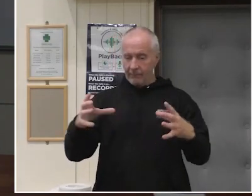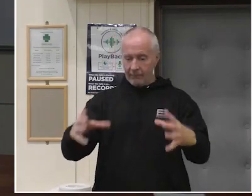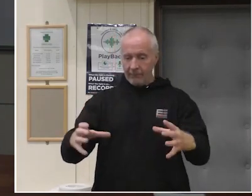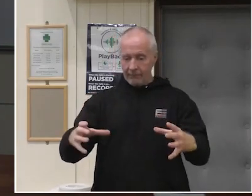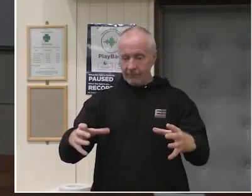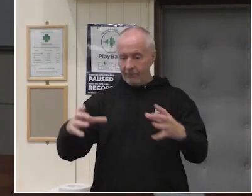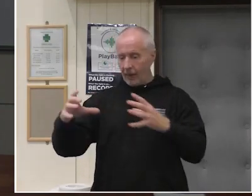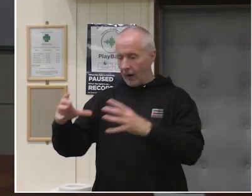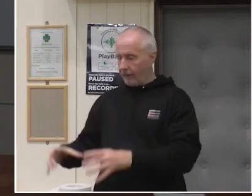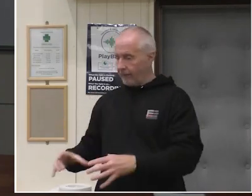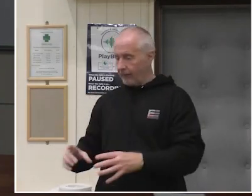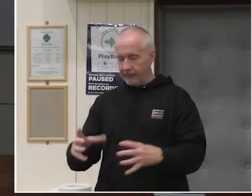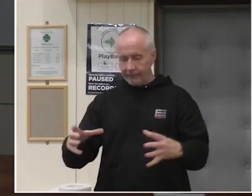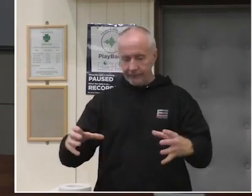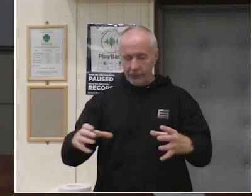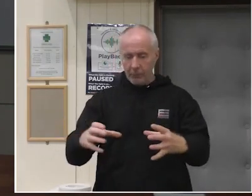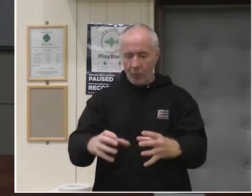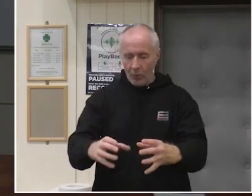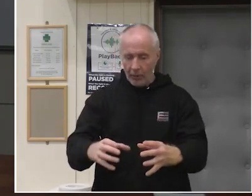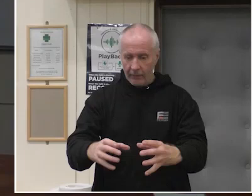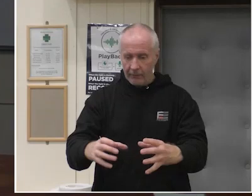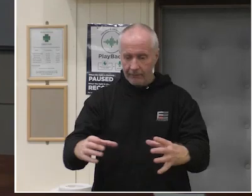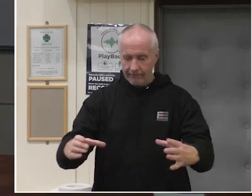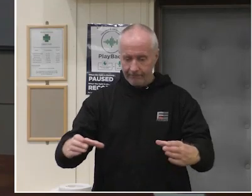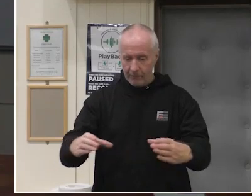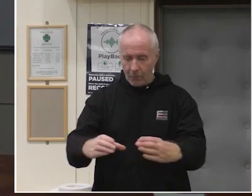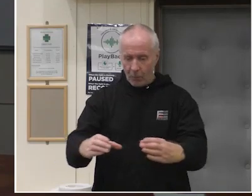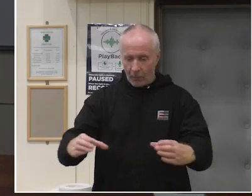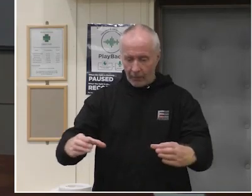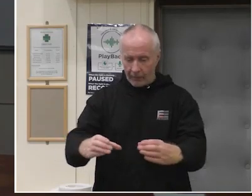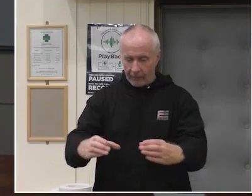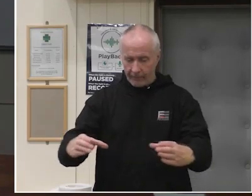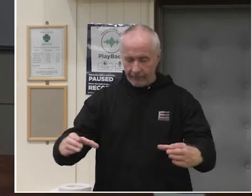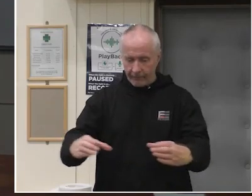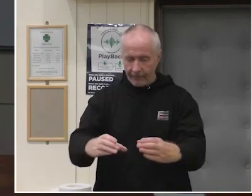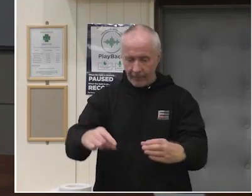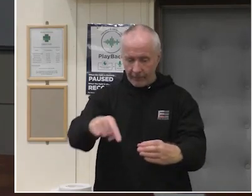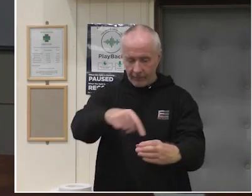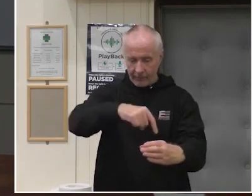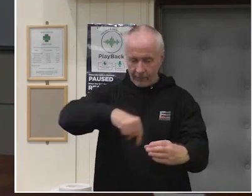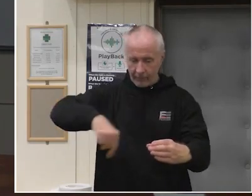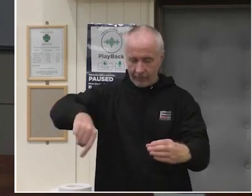usually, in our particular case, reduce the diameter of the bore.